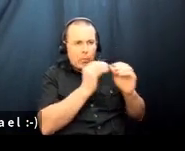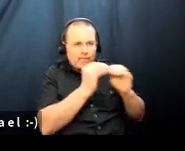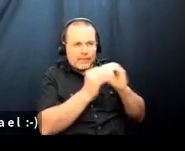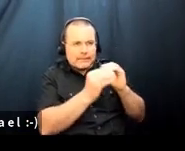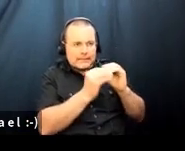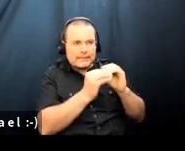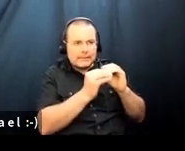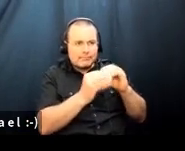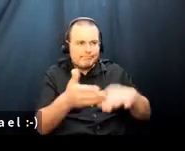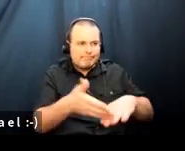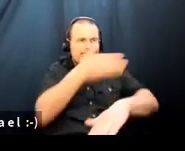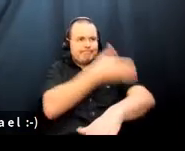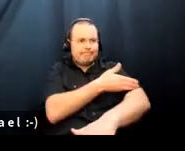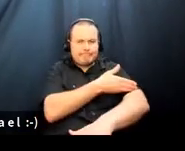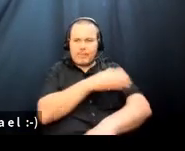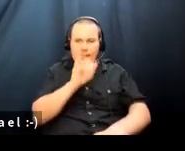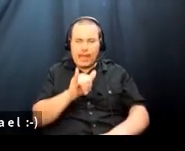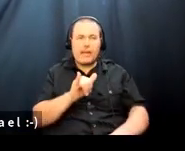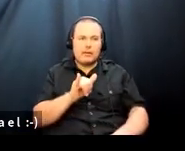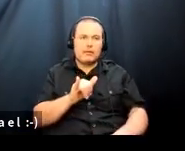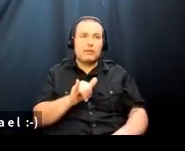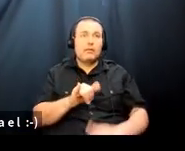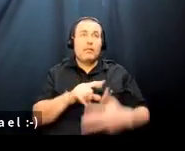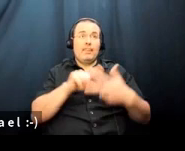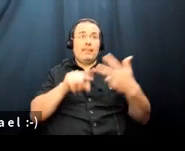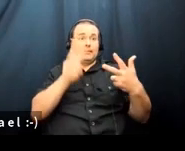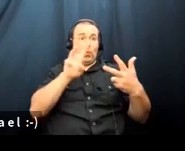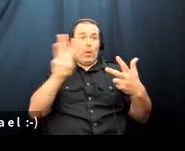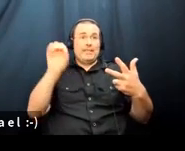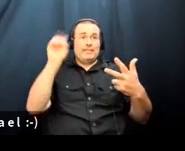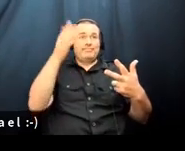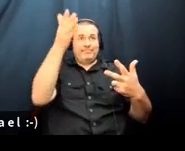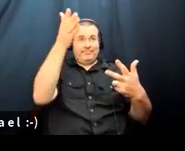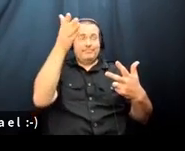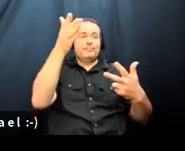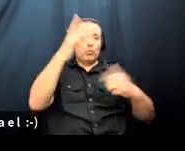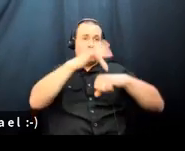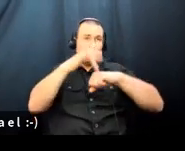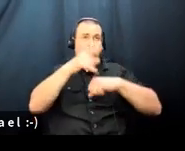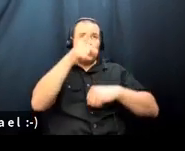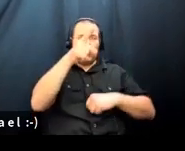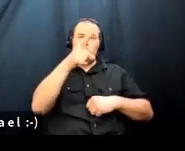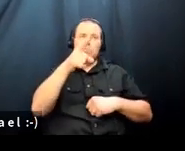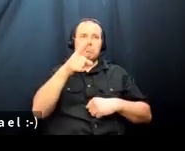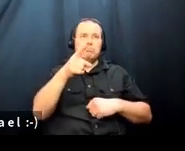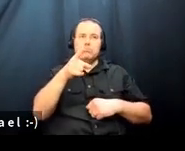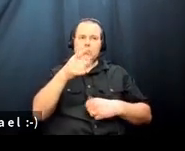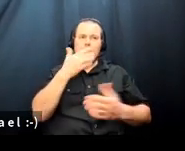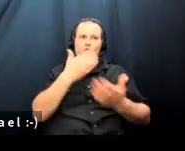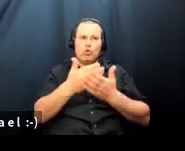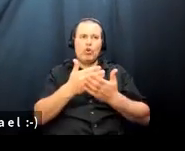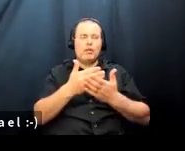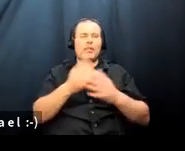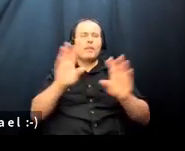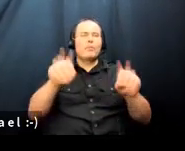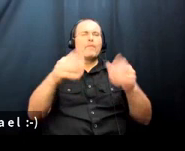do. And these are 3 particularly good websites that I think give you a